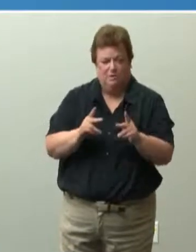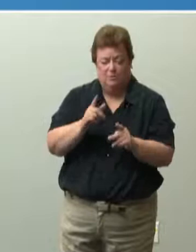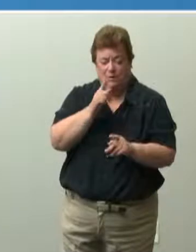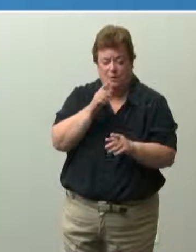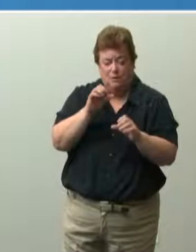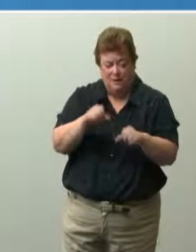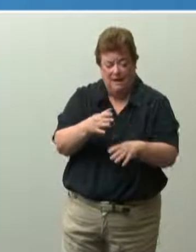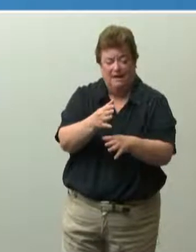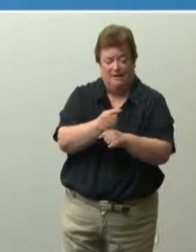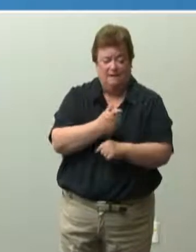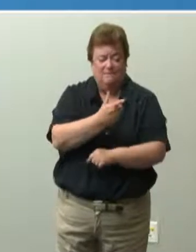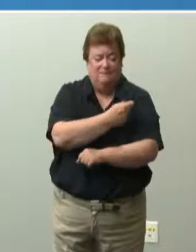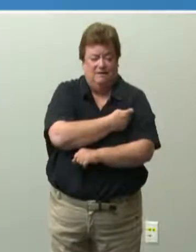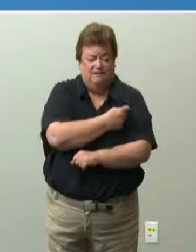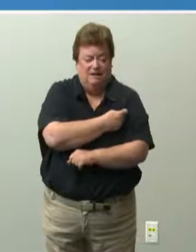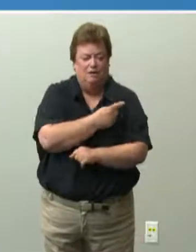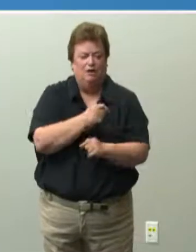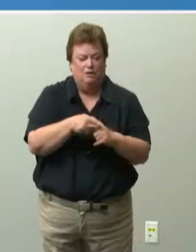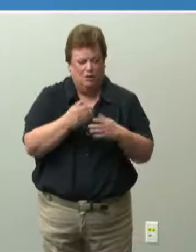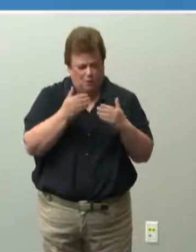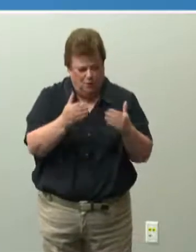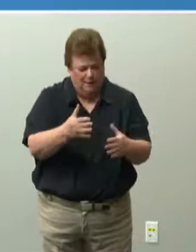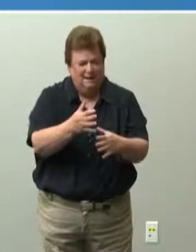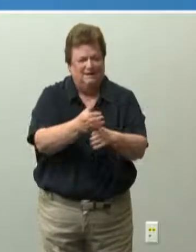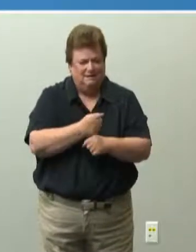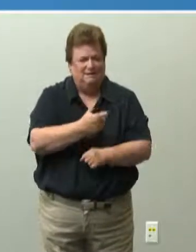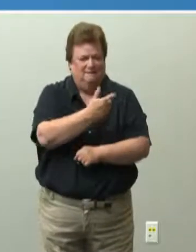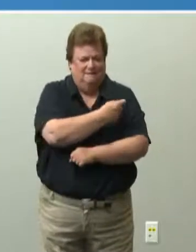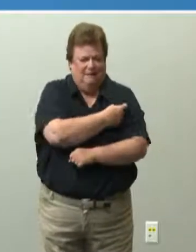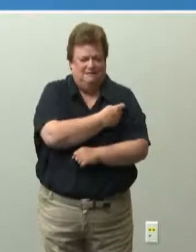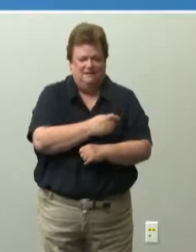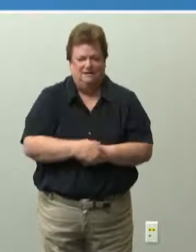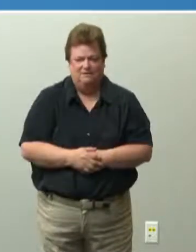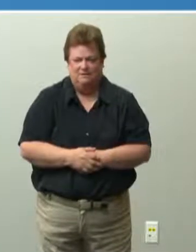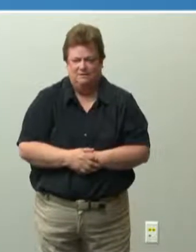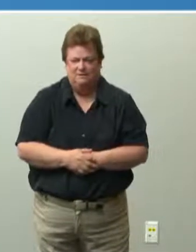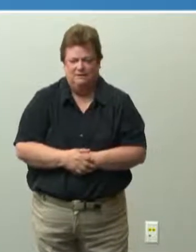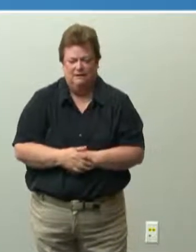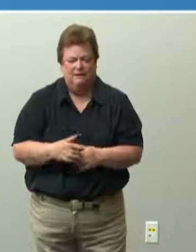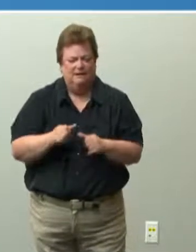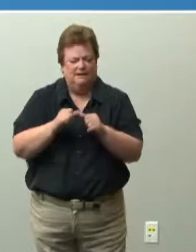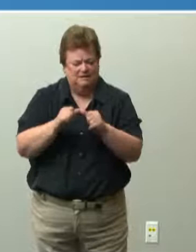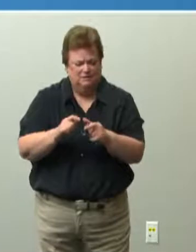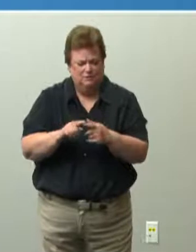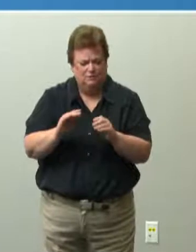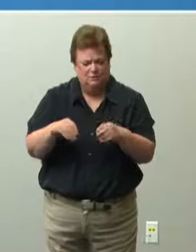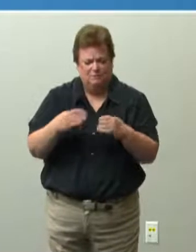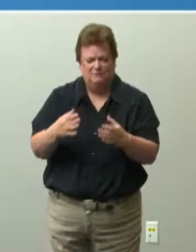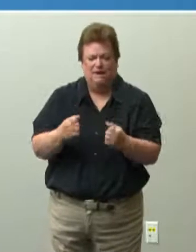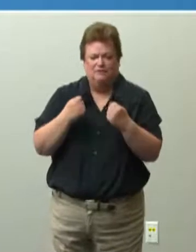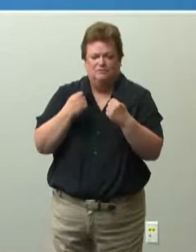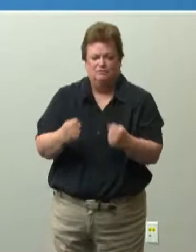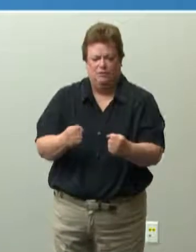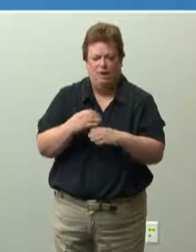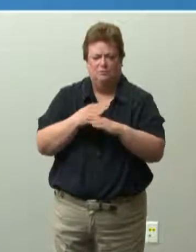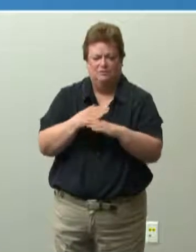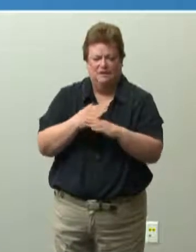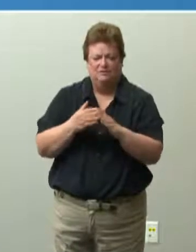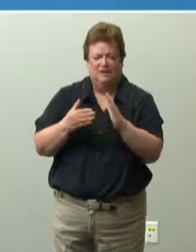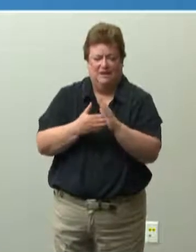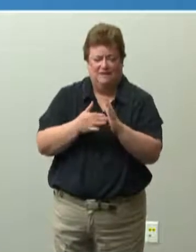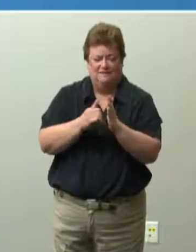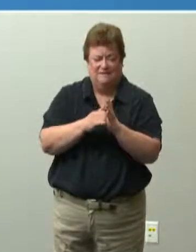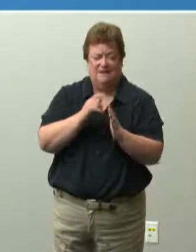get vaccinated to receive the vaccine. It continues to provide strong protection against severe